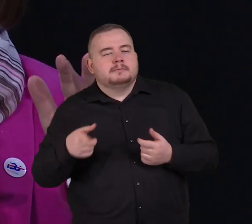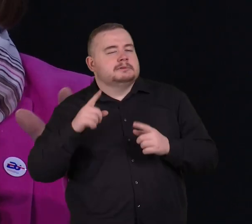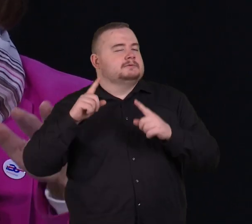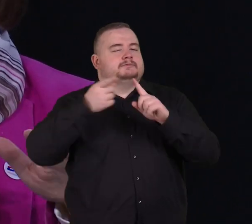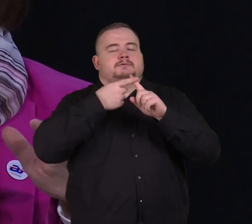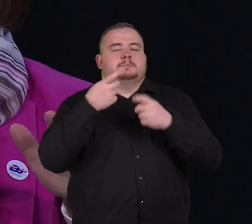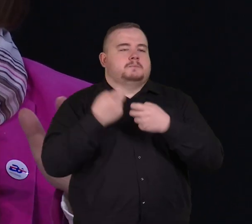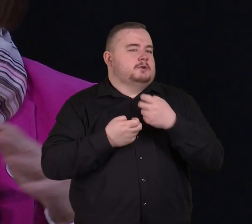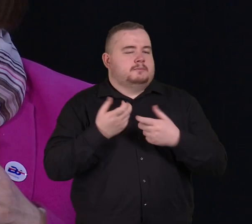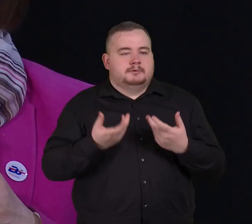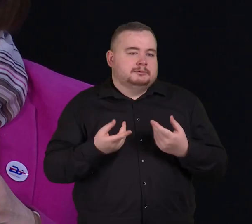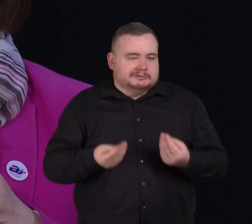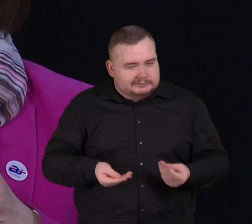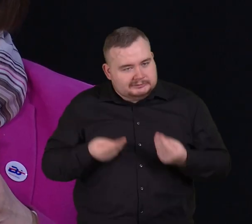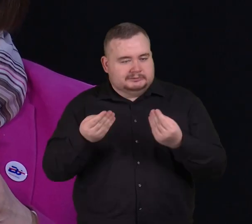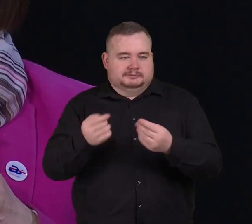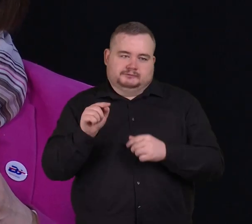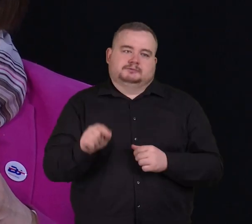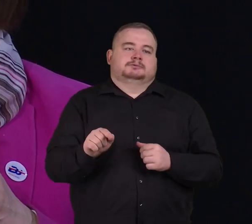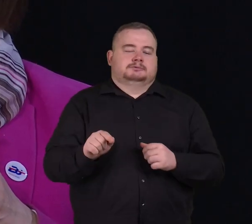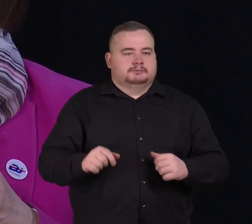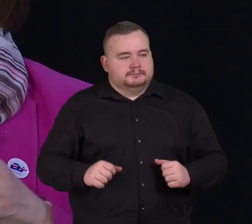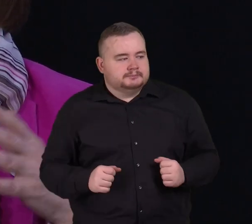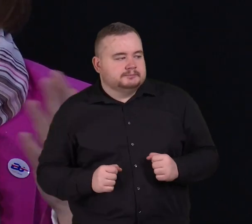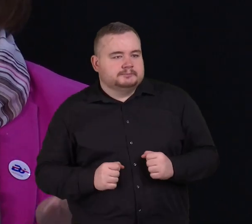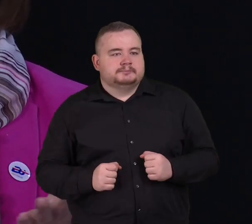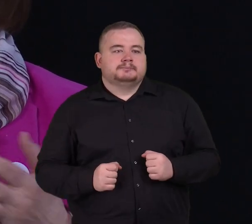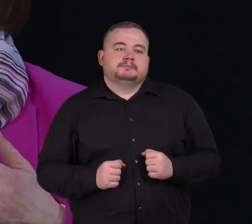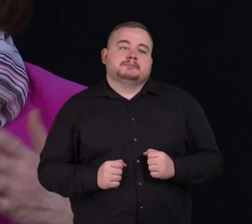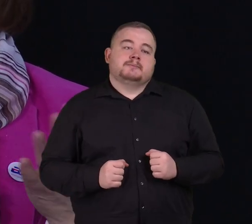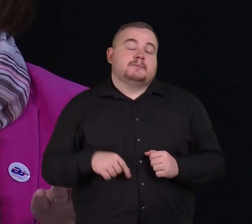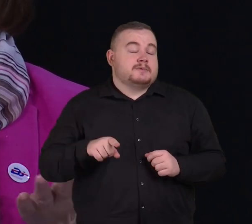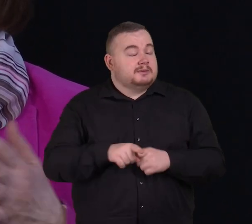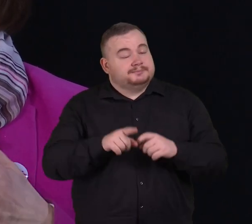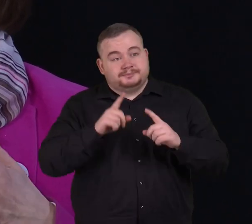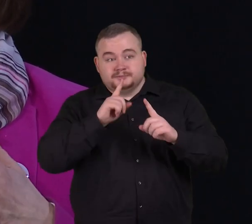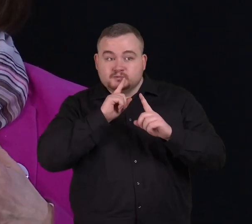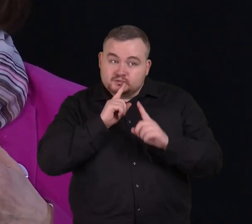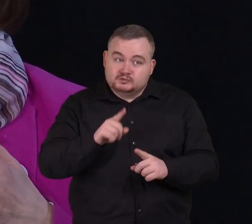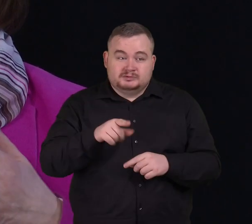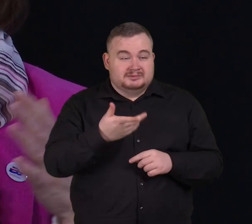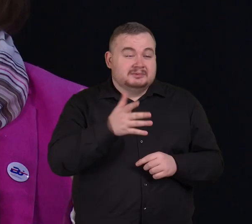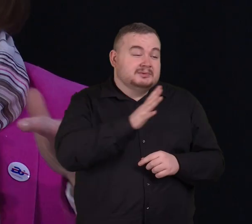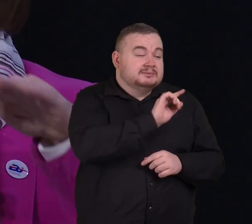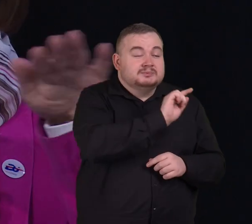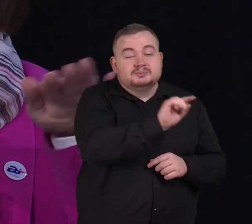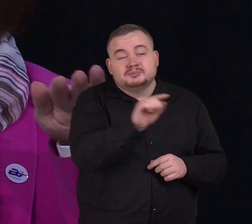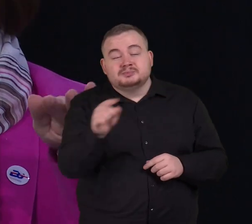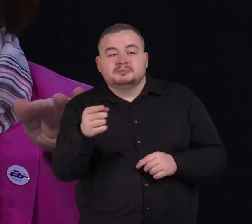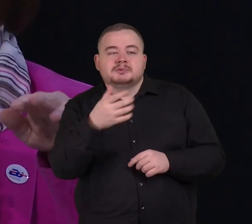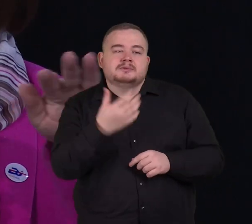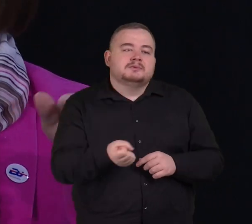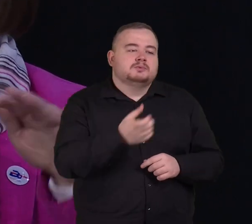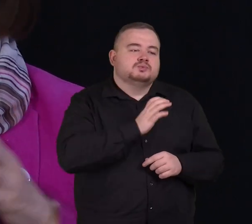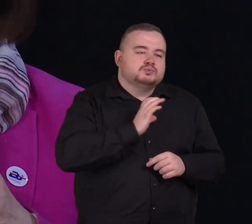of them, they have their own regional programs, and additionally we built a program that is managed on a